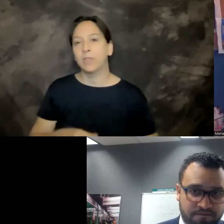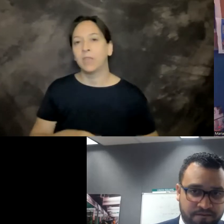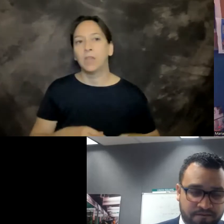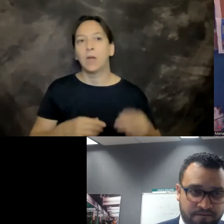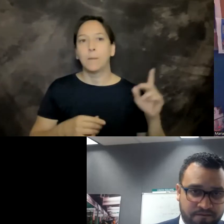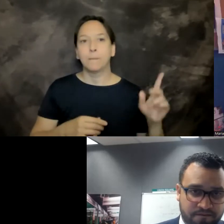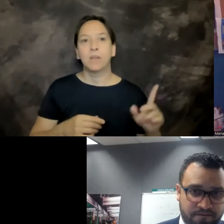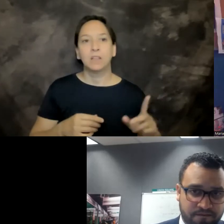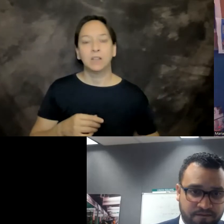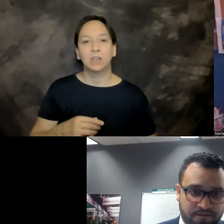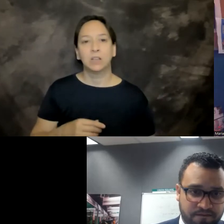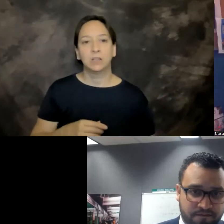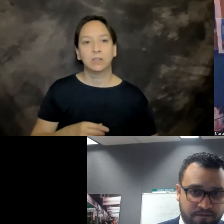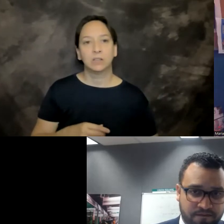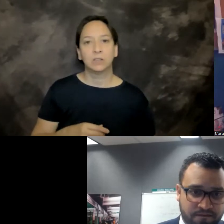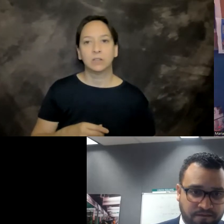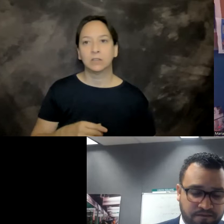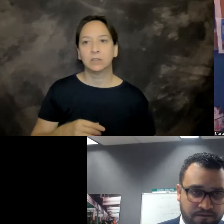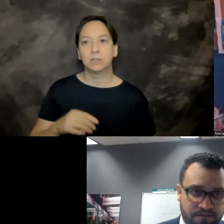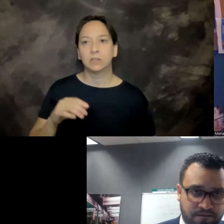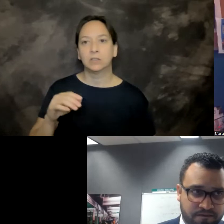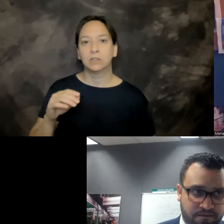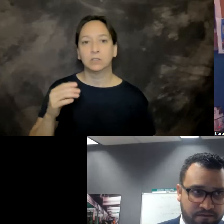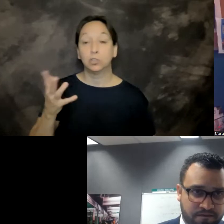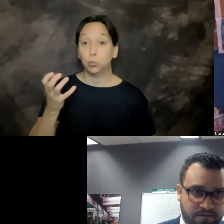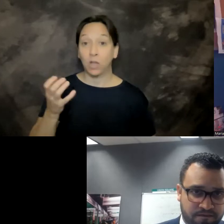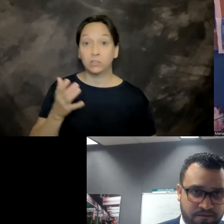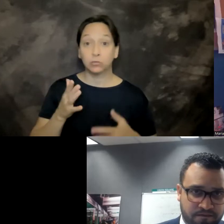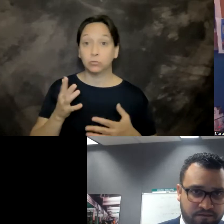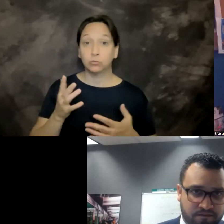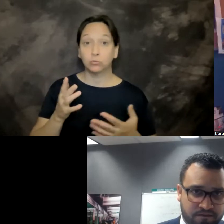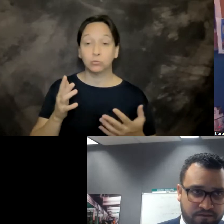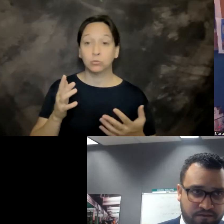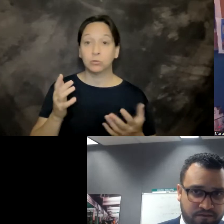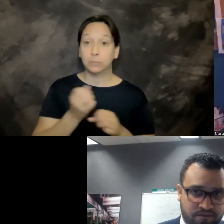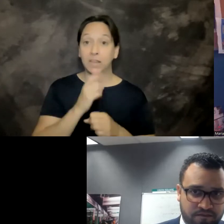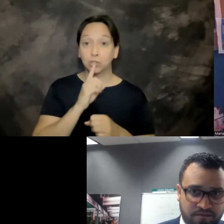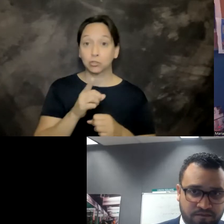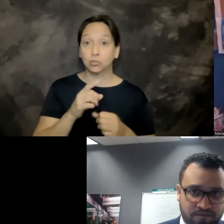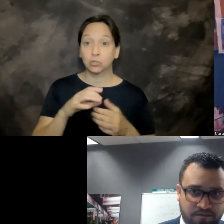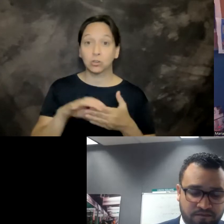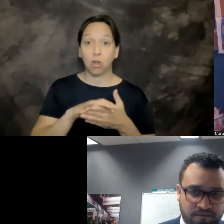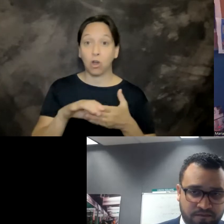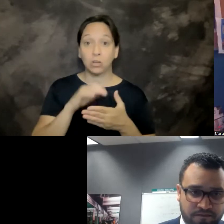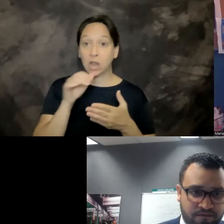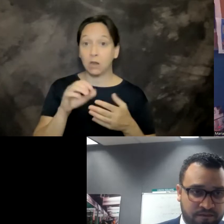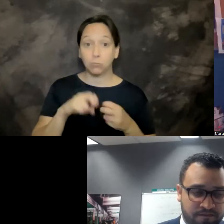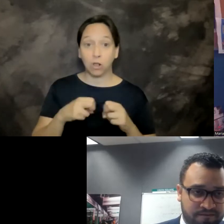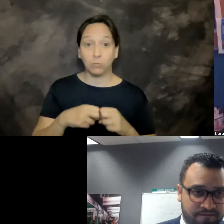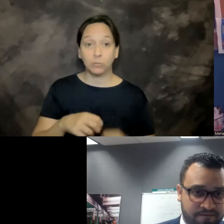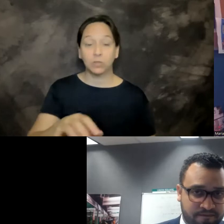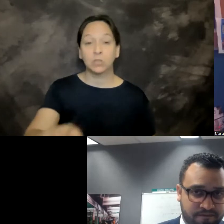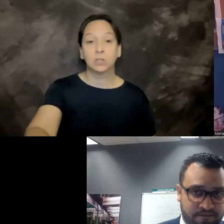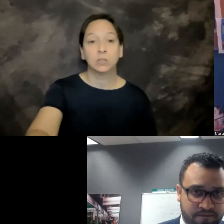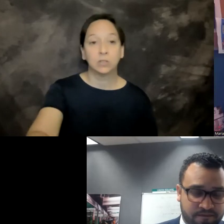I see you come off camera. Can you maybe share what we're doing there to ensure Charlie cards are not a problem? Absolutely. So